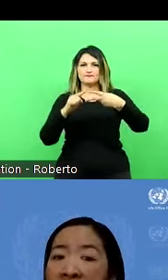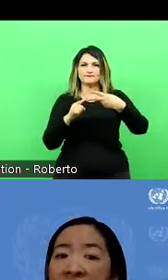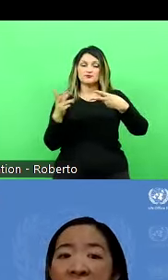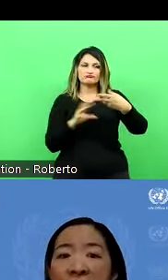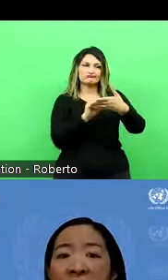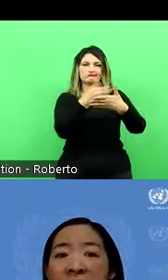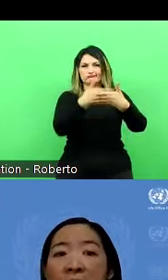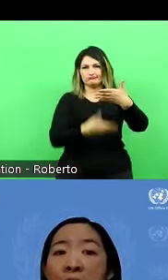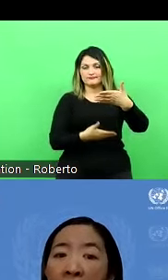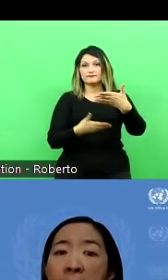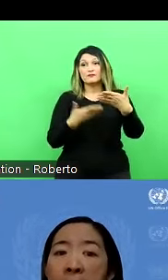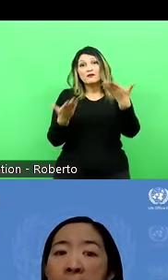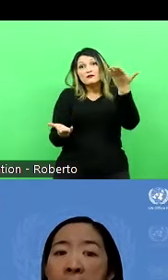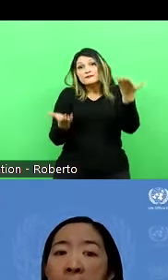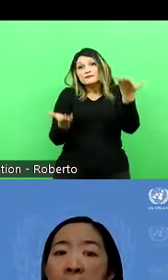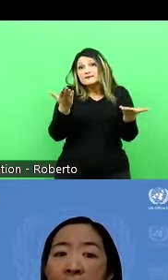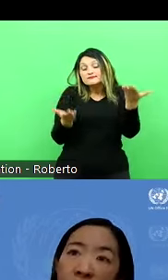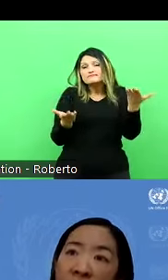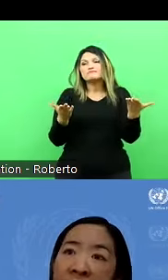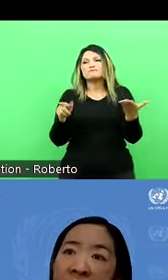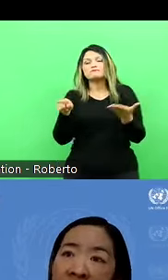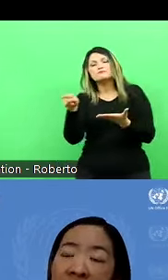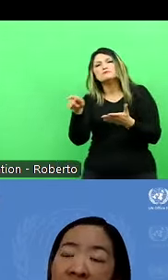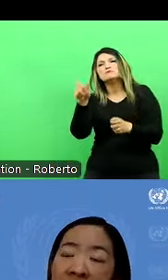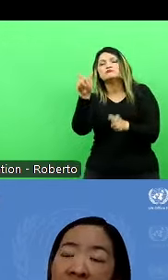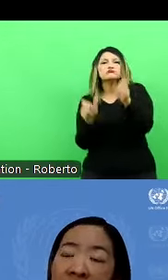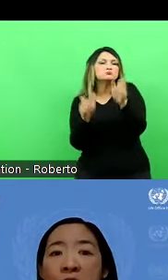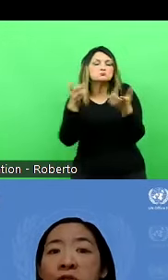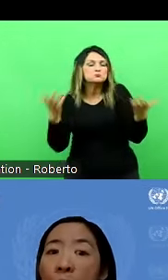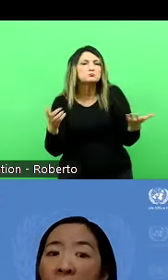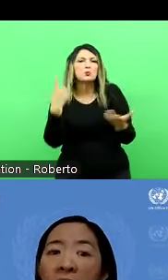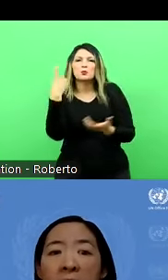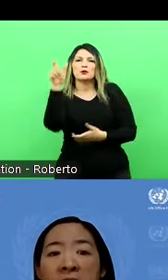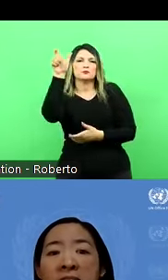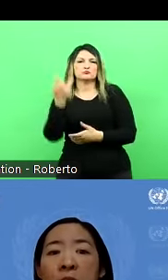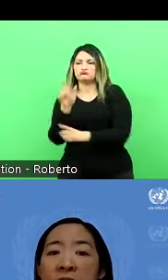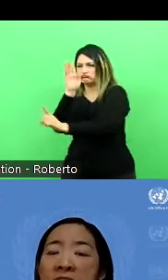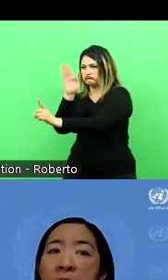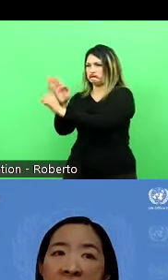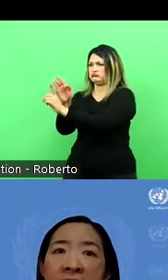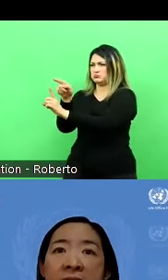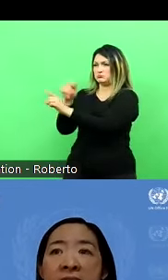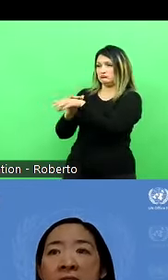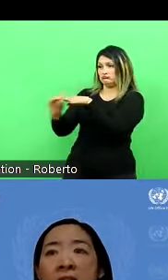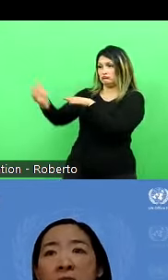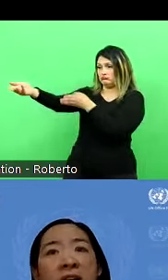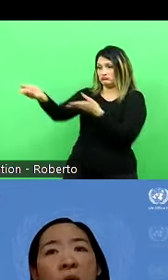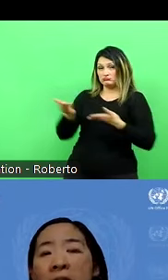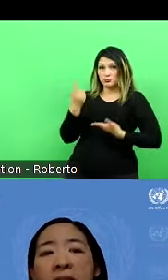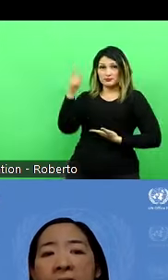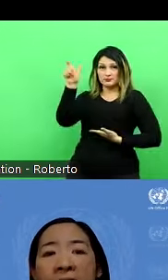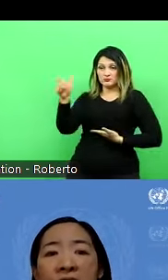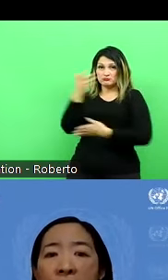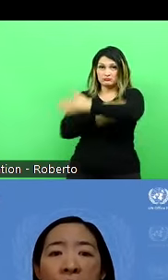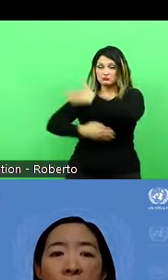the organizations that are run by the persons with disabilities and also for the person with disabilities. So they're the